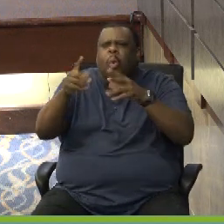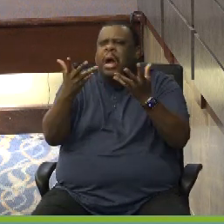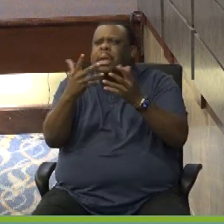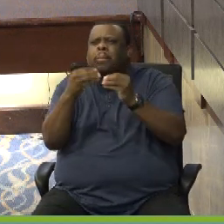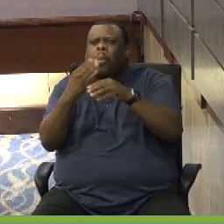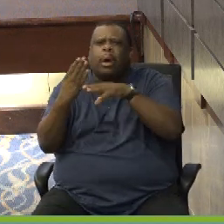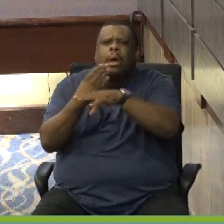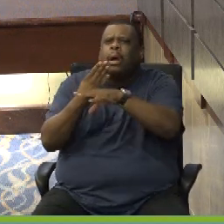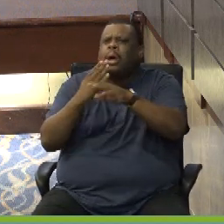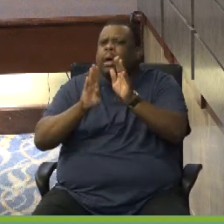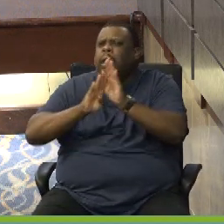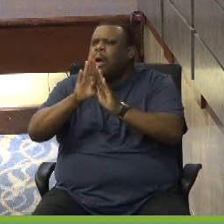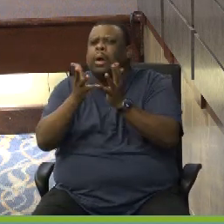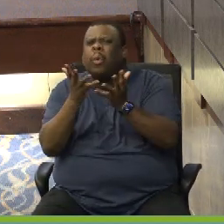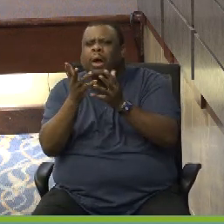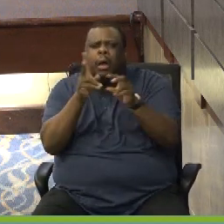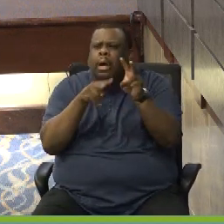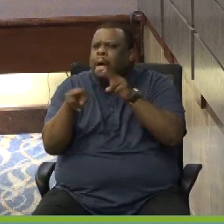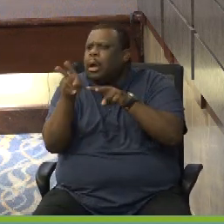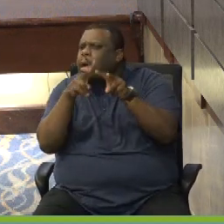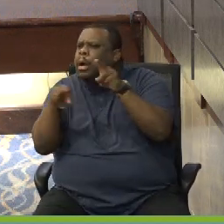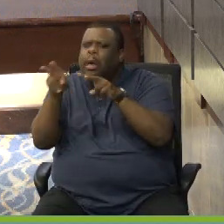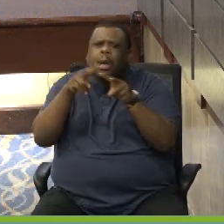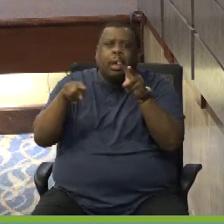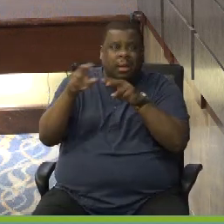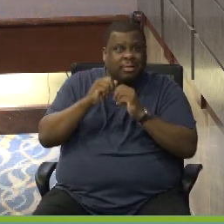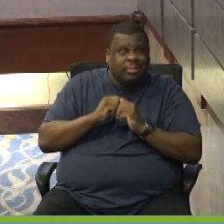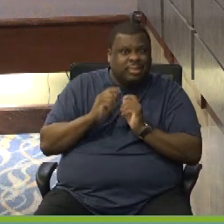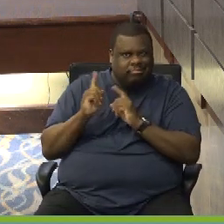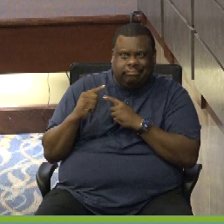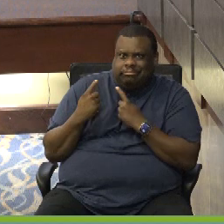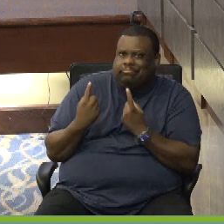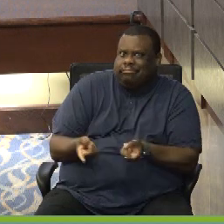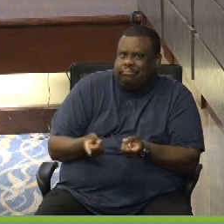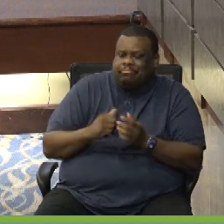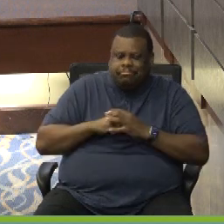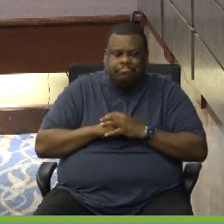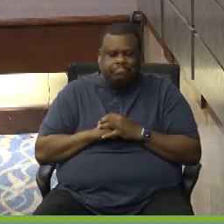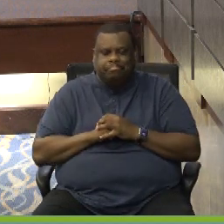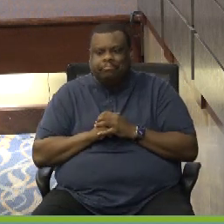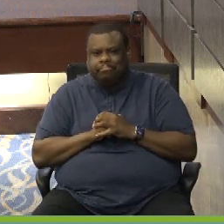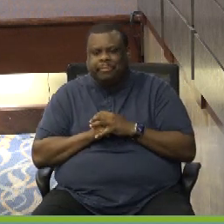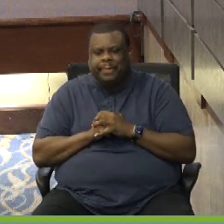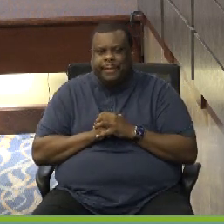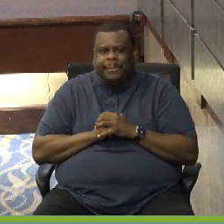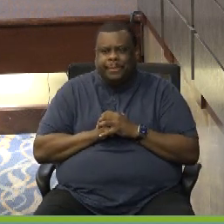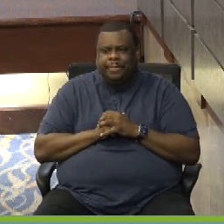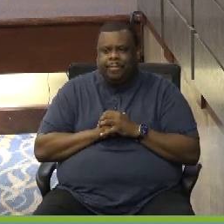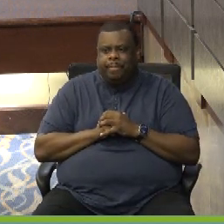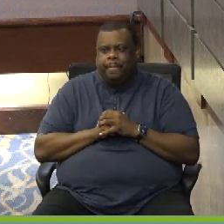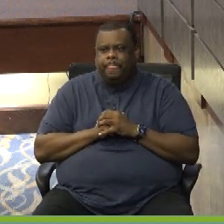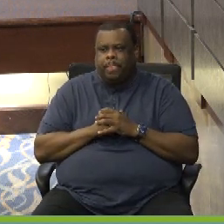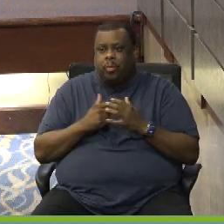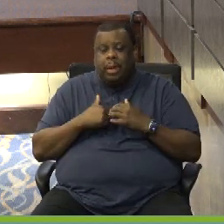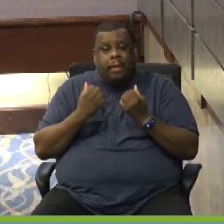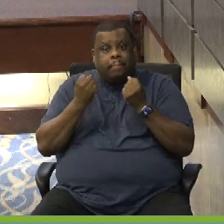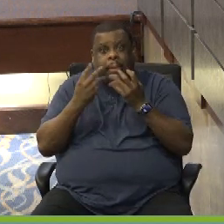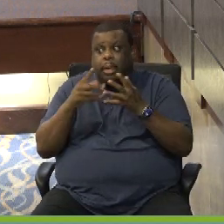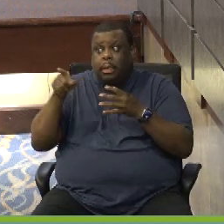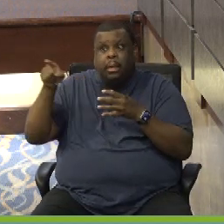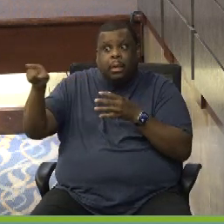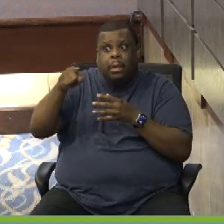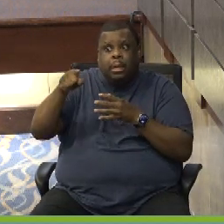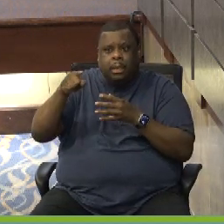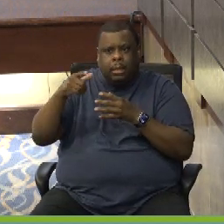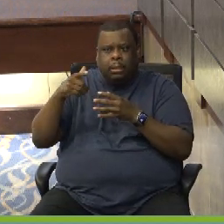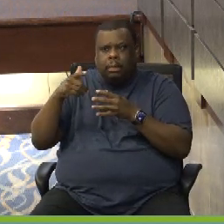spoke to countless people. As the slide before said, we had multiple stakeholder interviews prior to